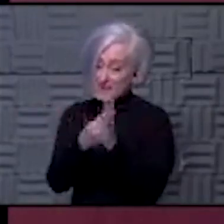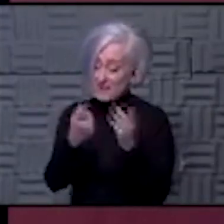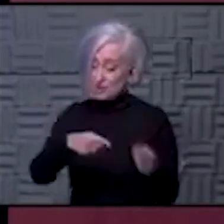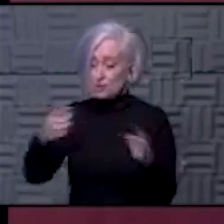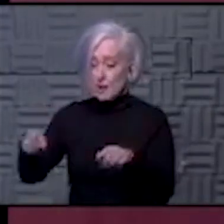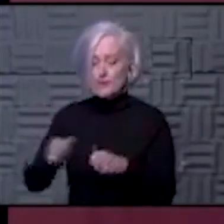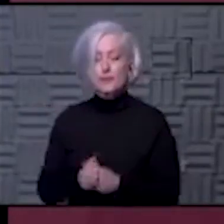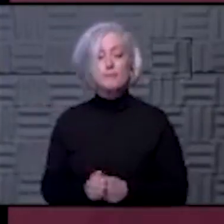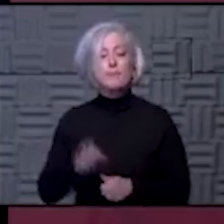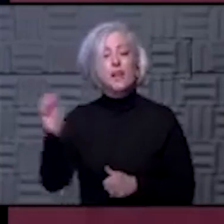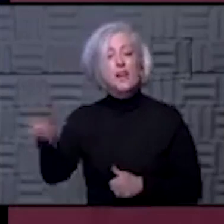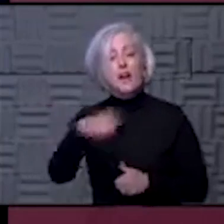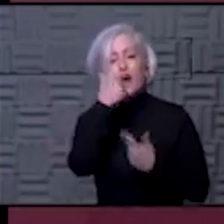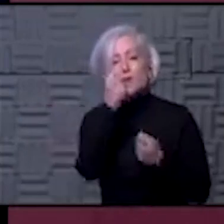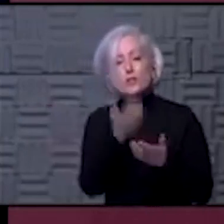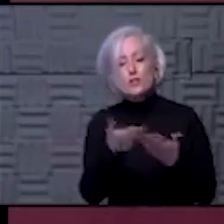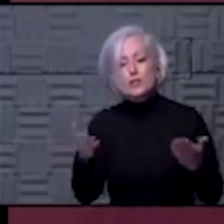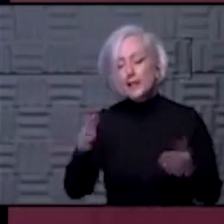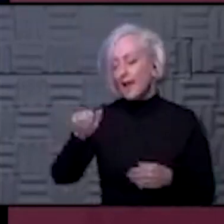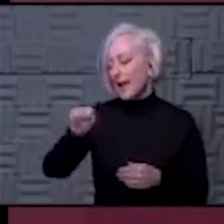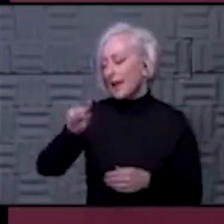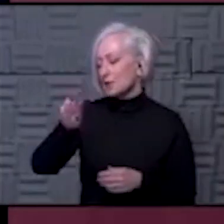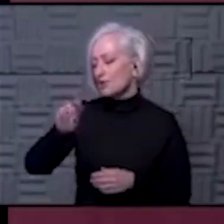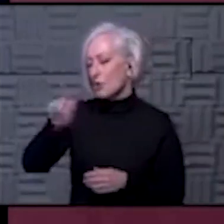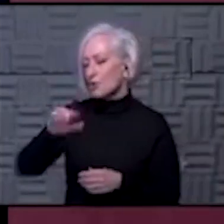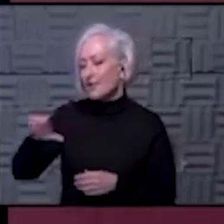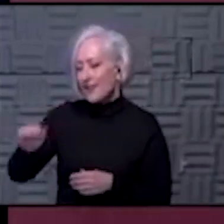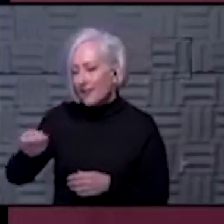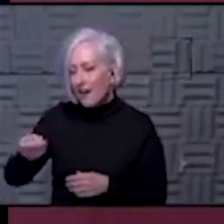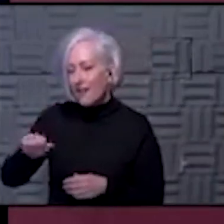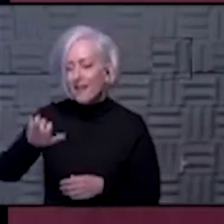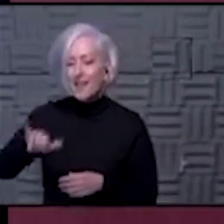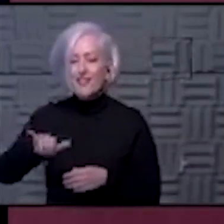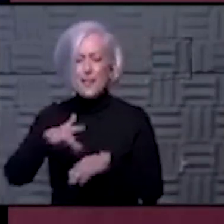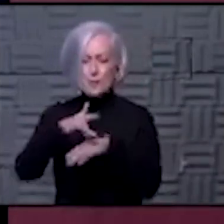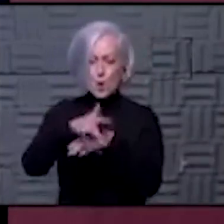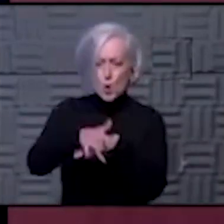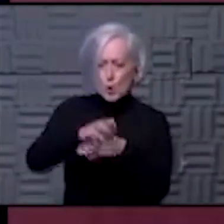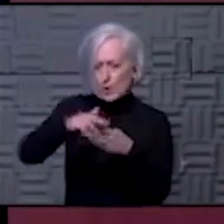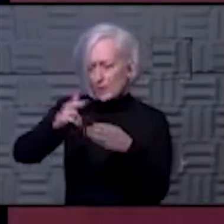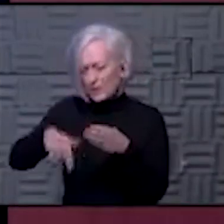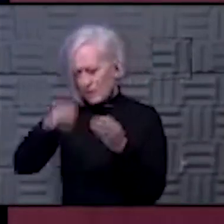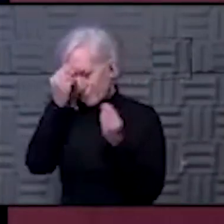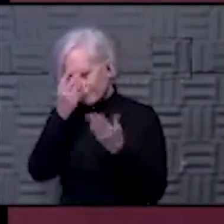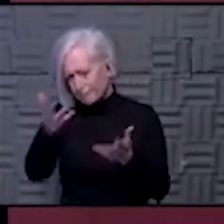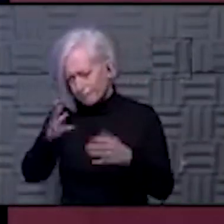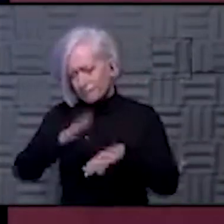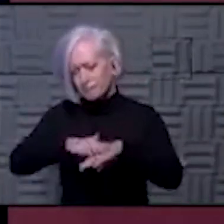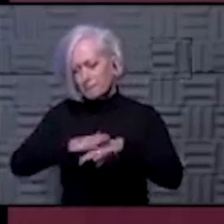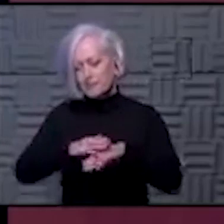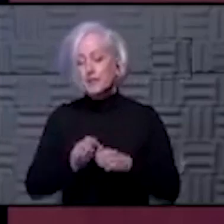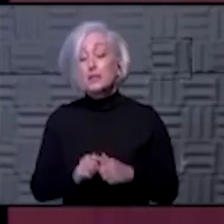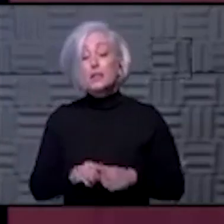was interesting on the AstraZeneca trial, again, these are preliminary results, but it looked really good because the people who